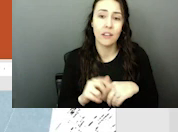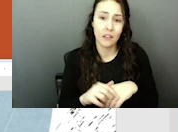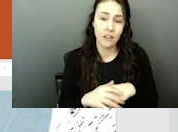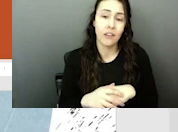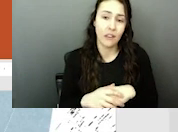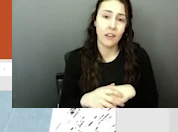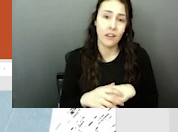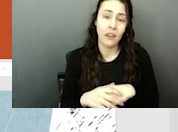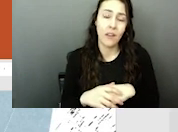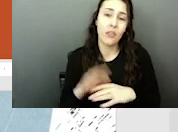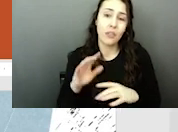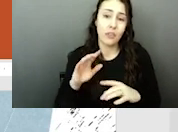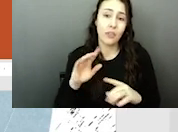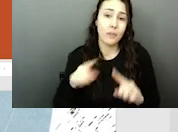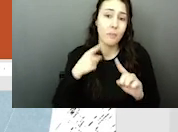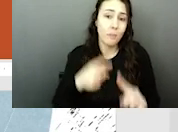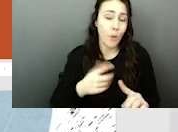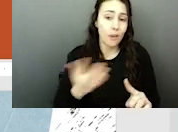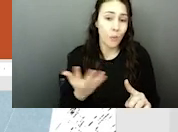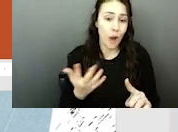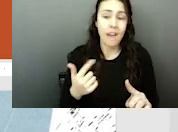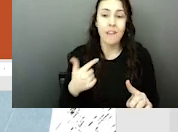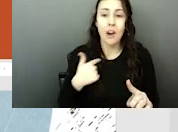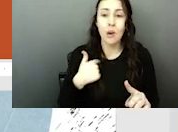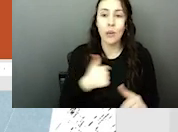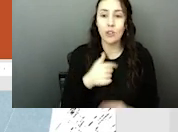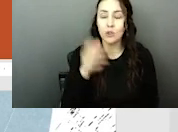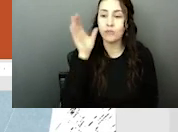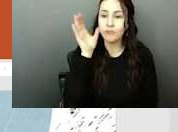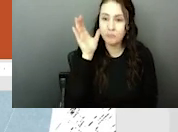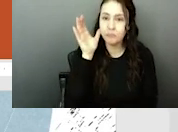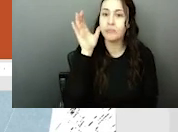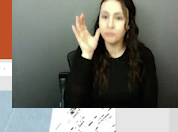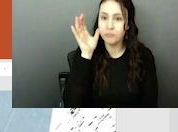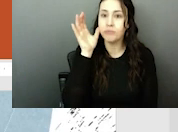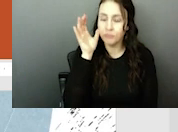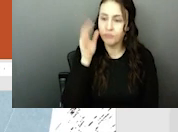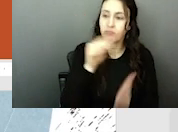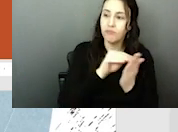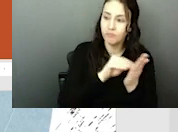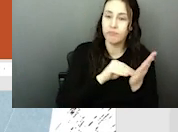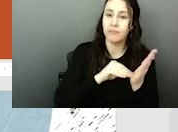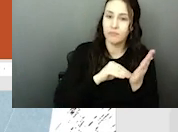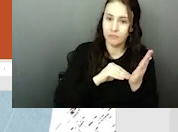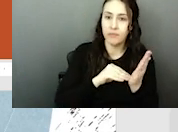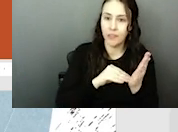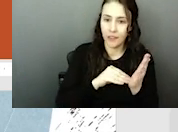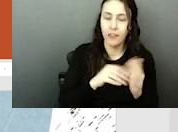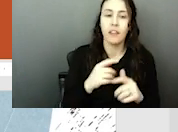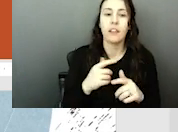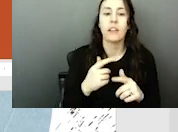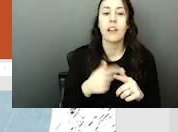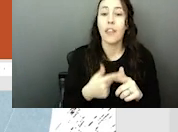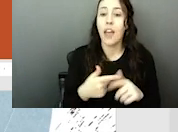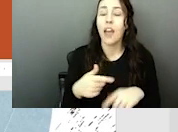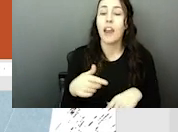to listen to the people who were there and take the notes and take them back. And then there were an additional 52 unique